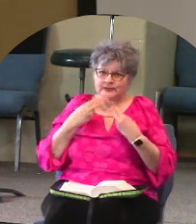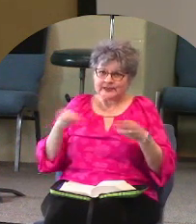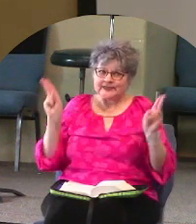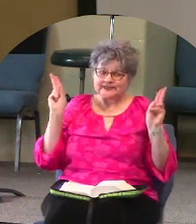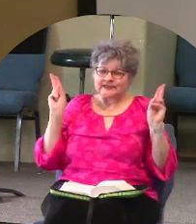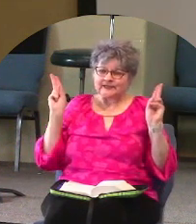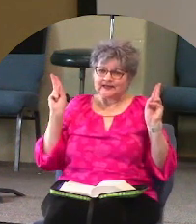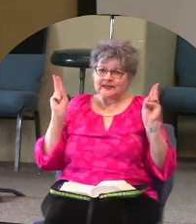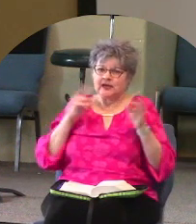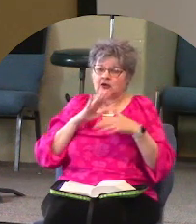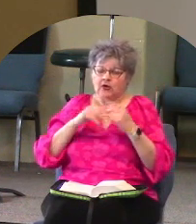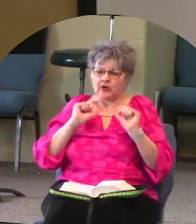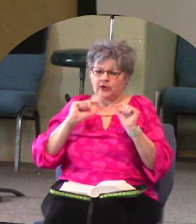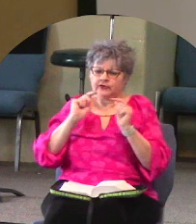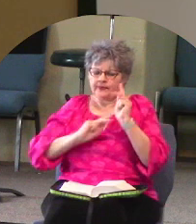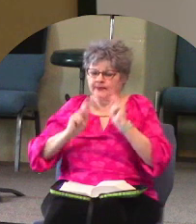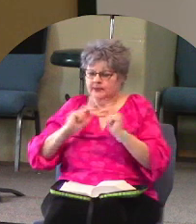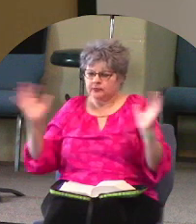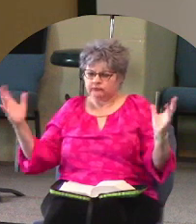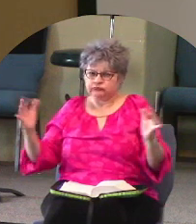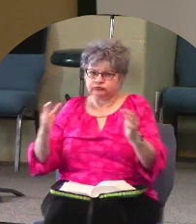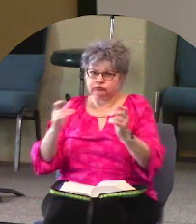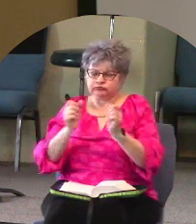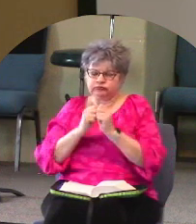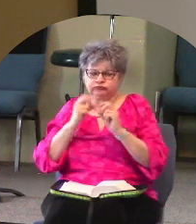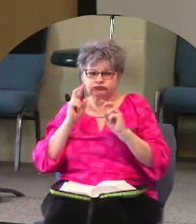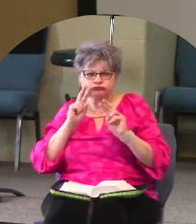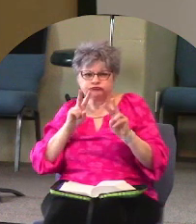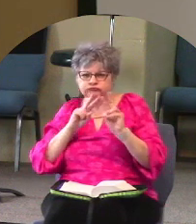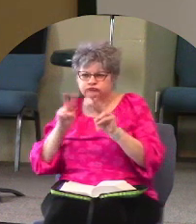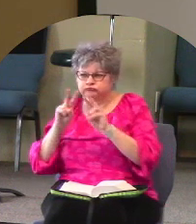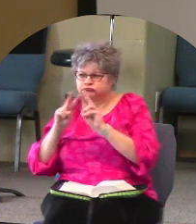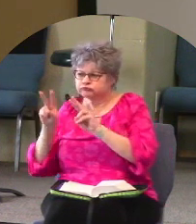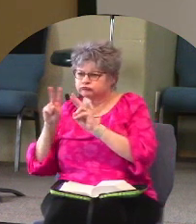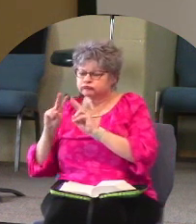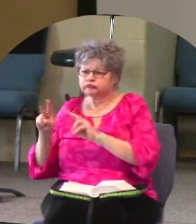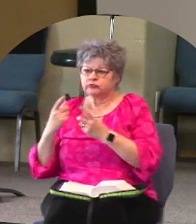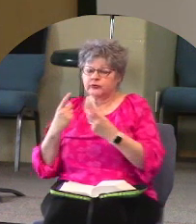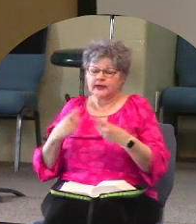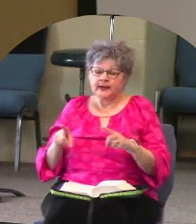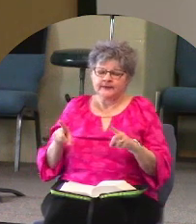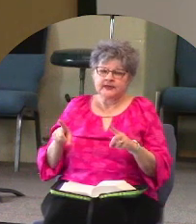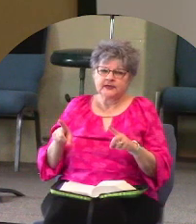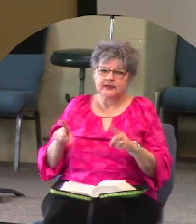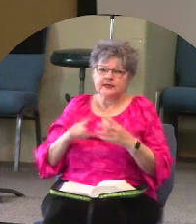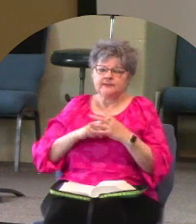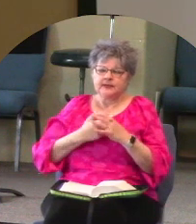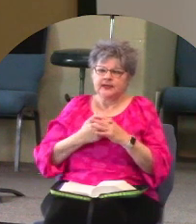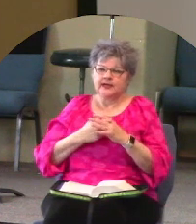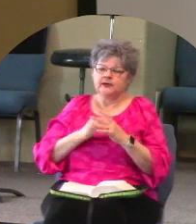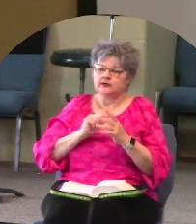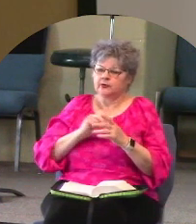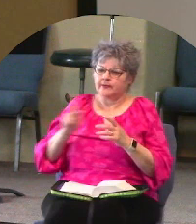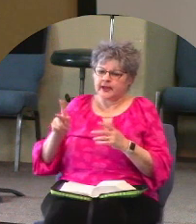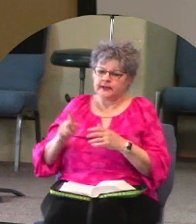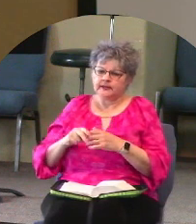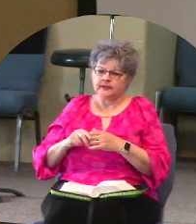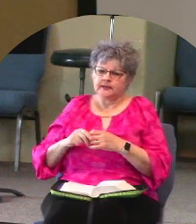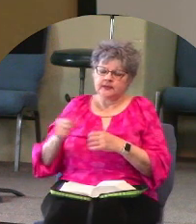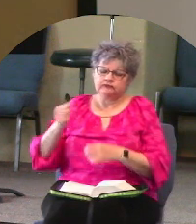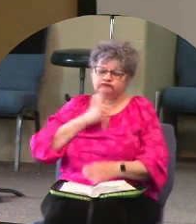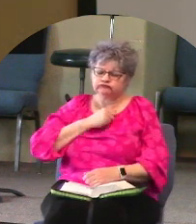And all the crowds came together for this spectacle. When they observed what had happened, began to return, beating their